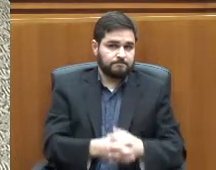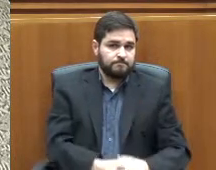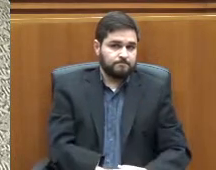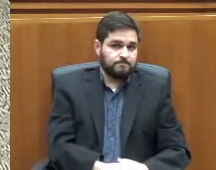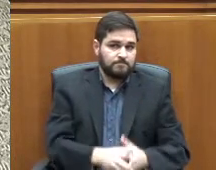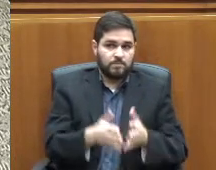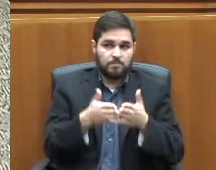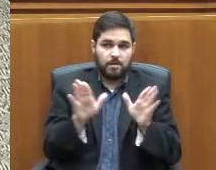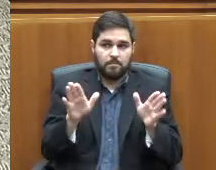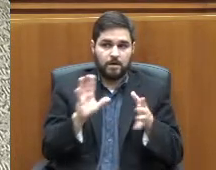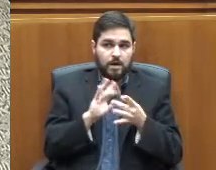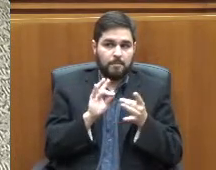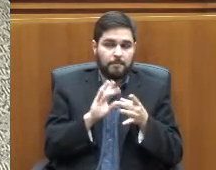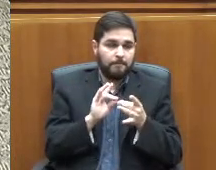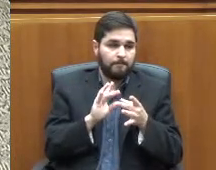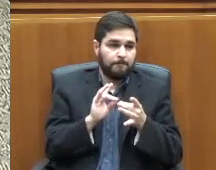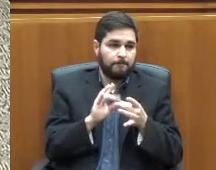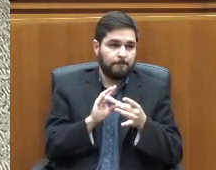Public comment?